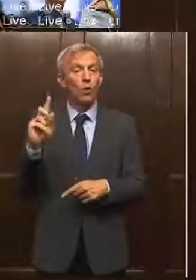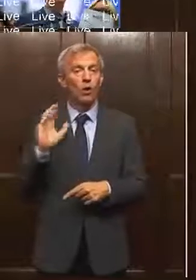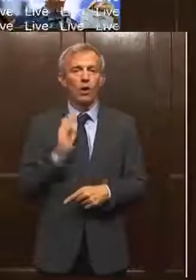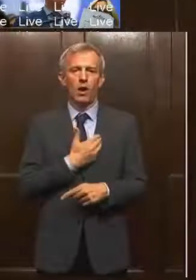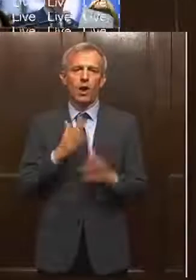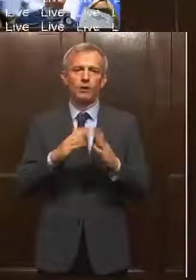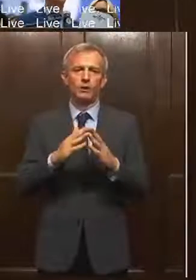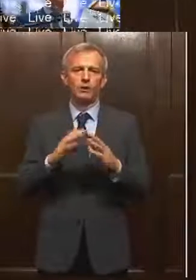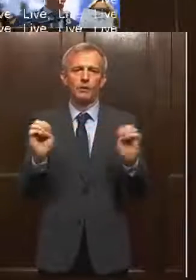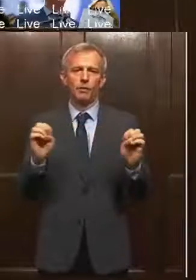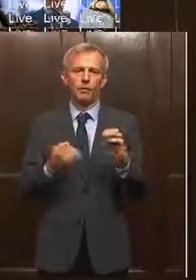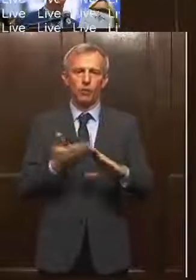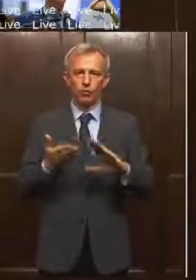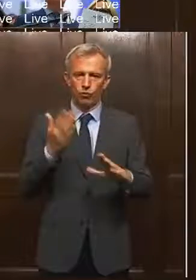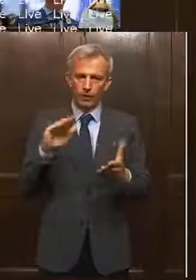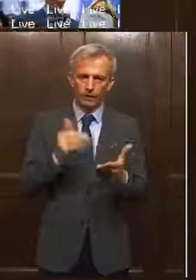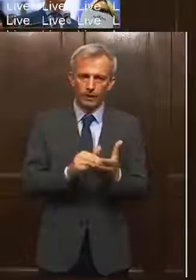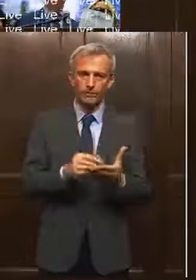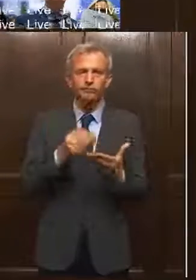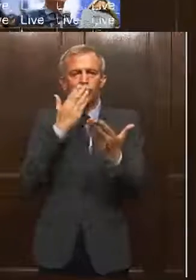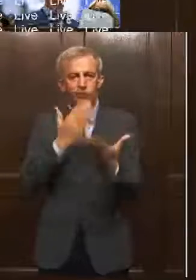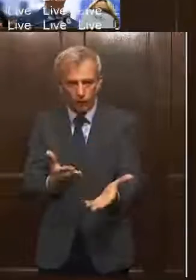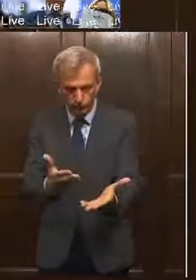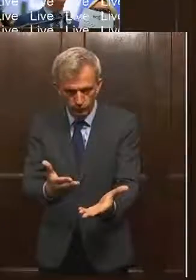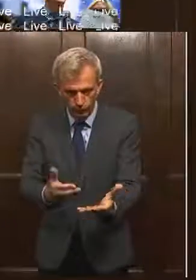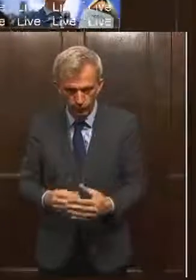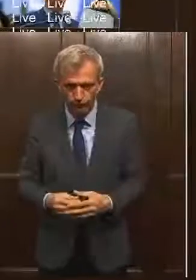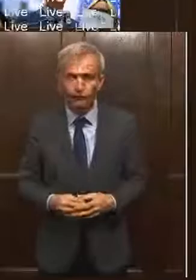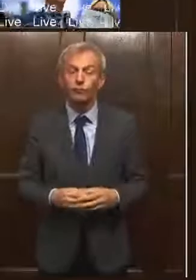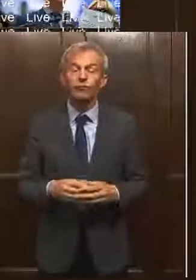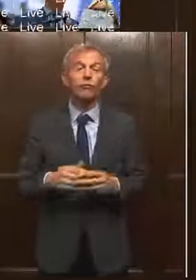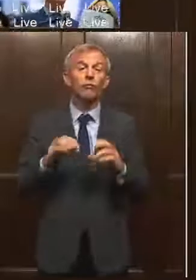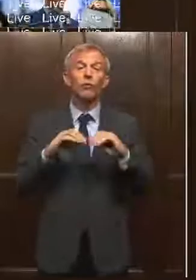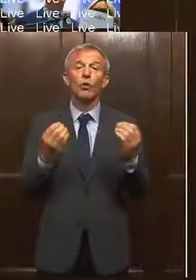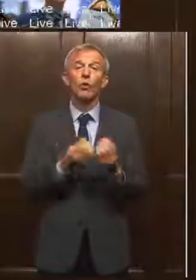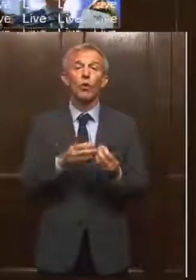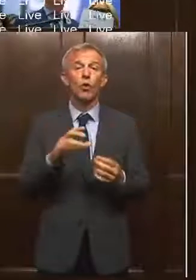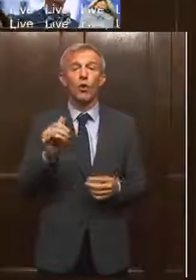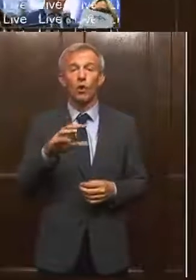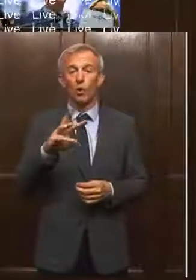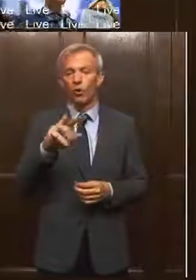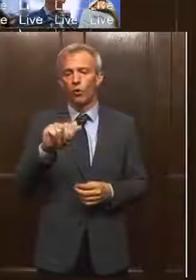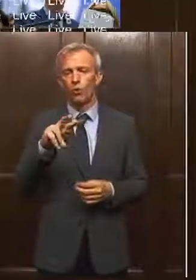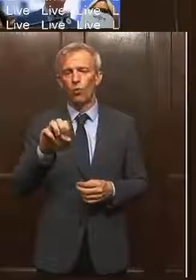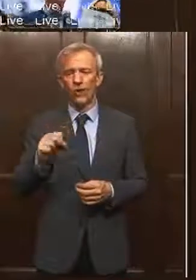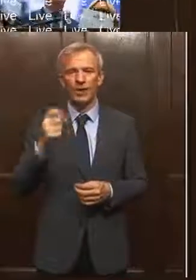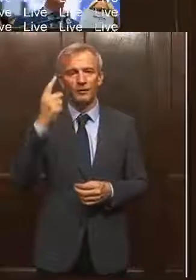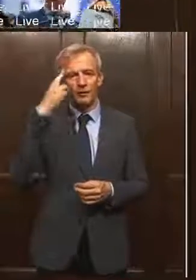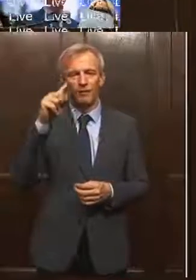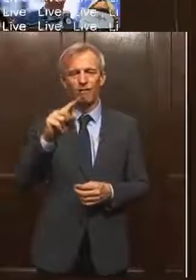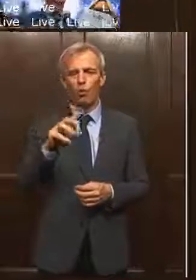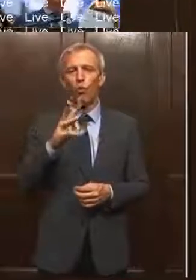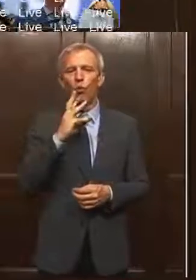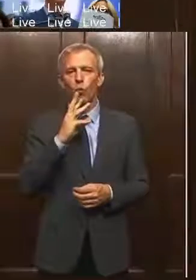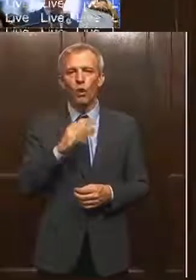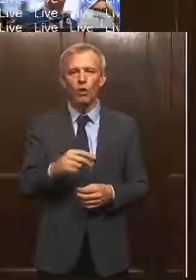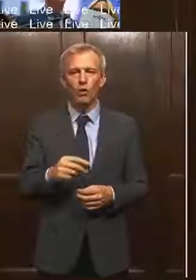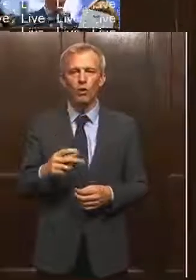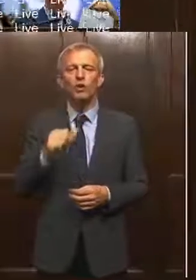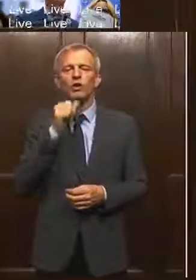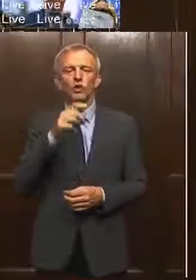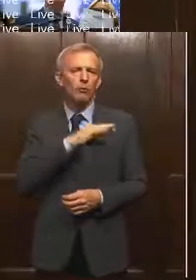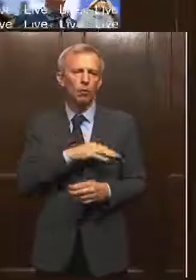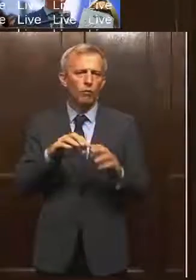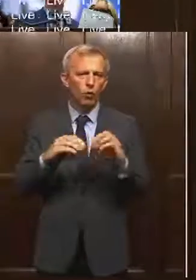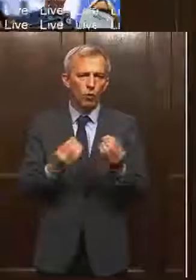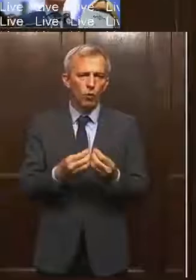Emergency Operations Center. Thank you, Jamie. And organizations like Waves for Water, a humanitarian aid nonprofit